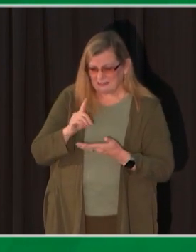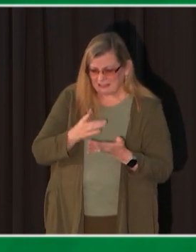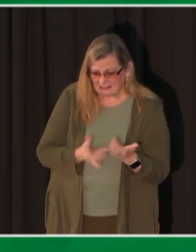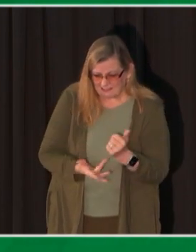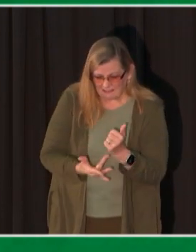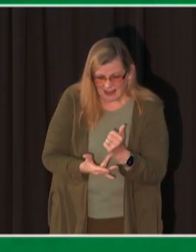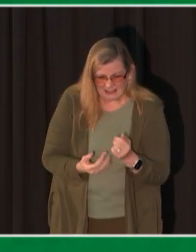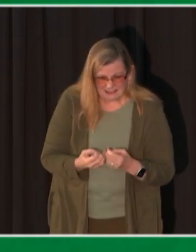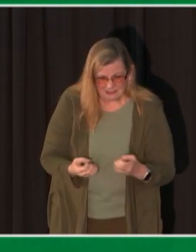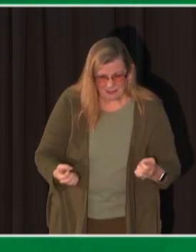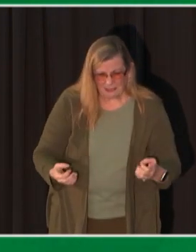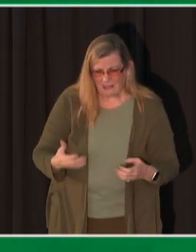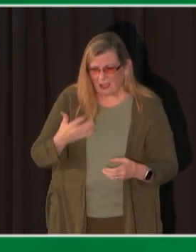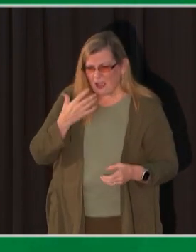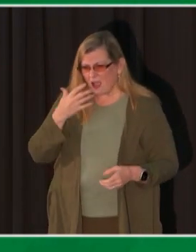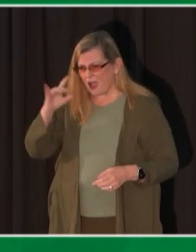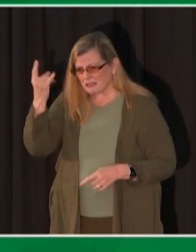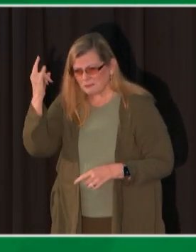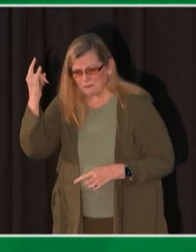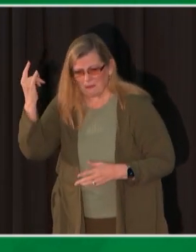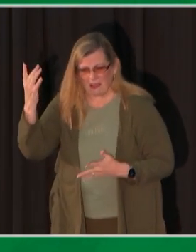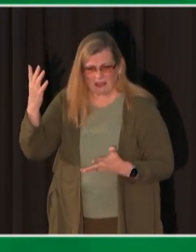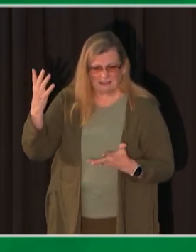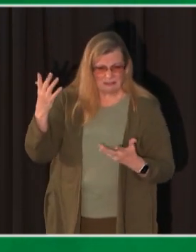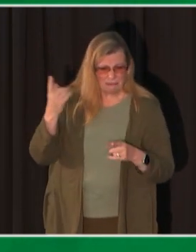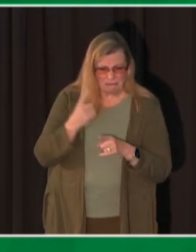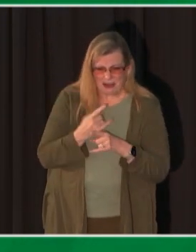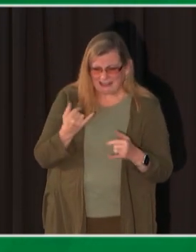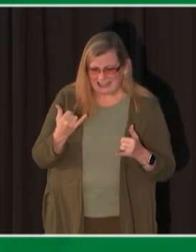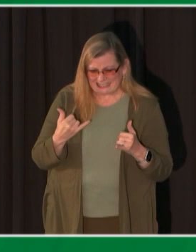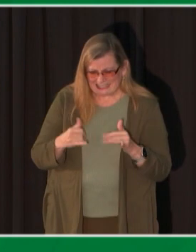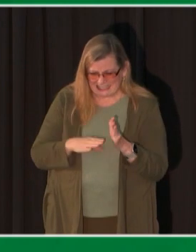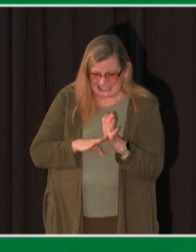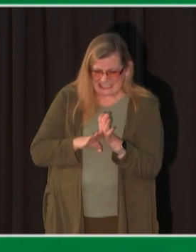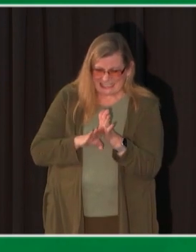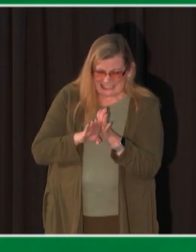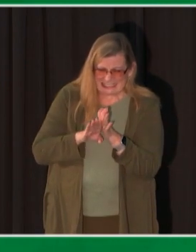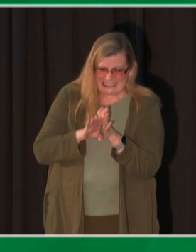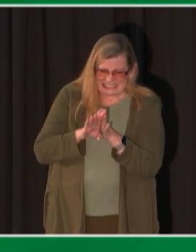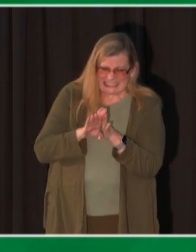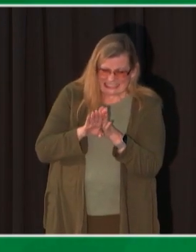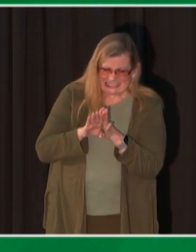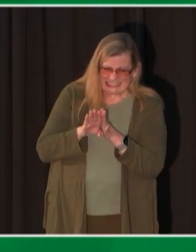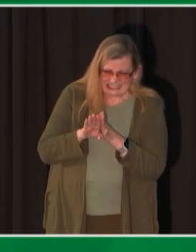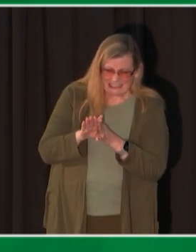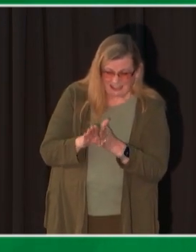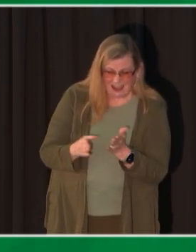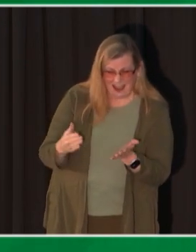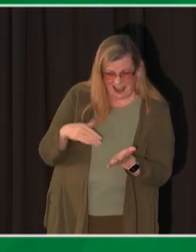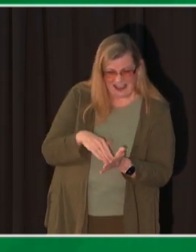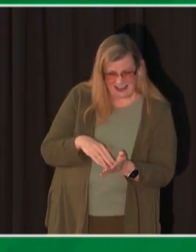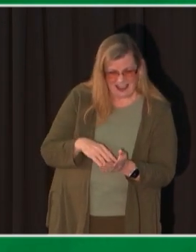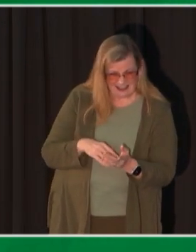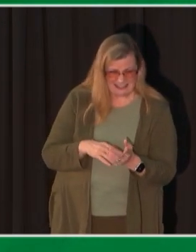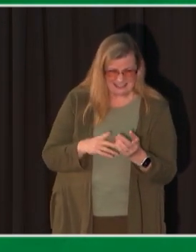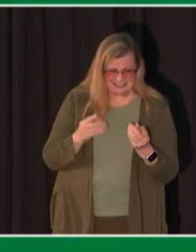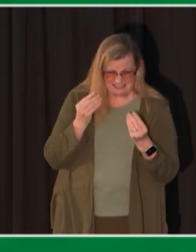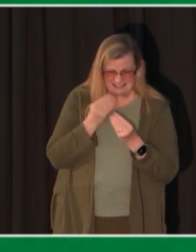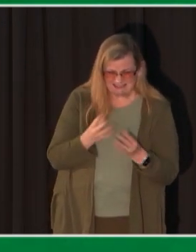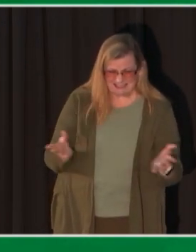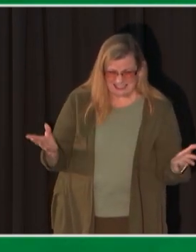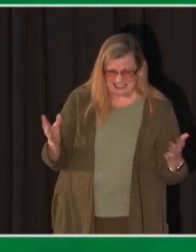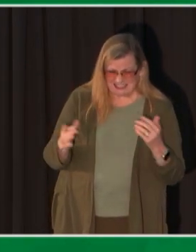of what we can share in terms of student engagement. But again, we see a very use of technology. We also